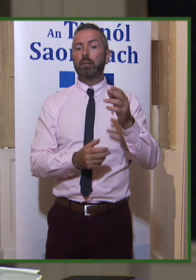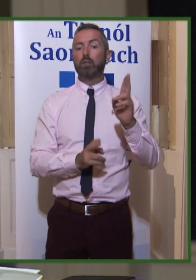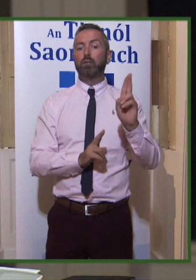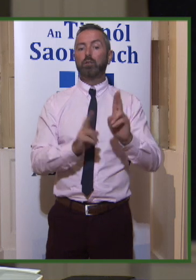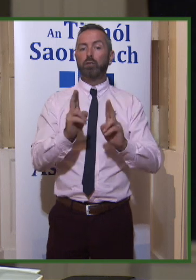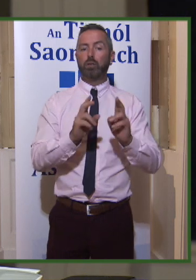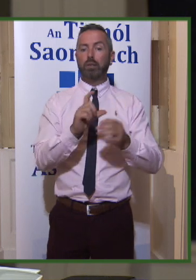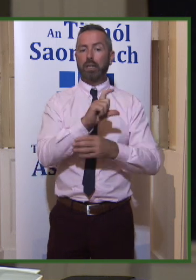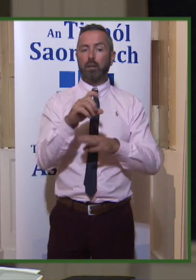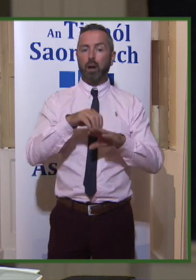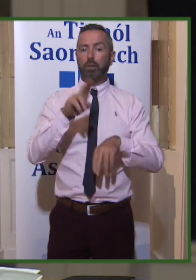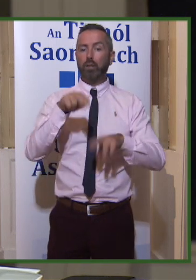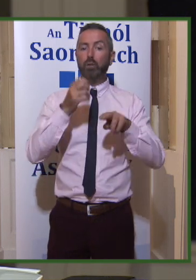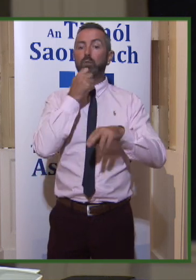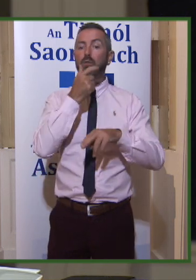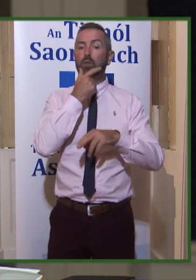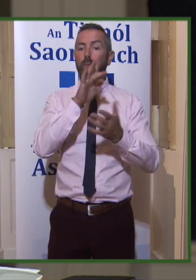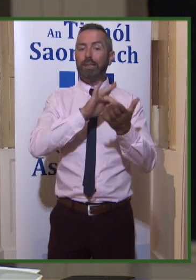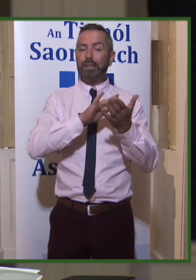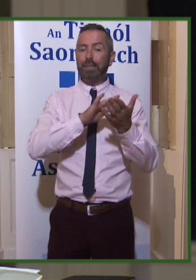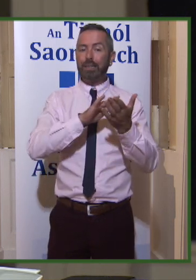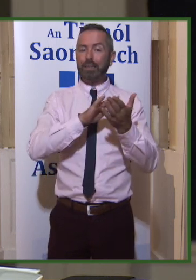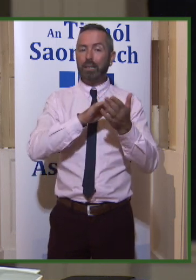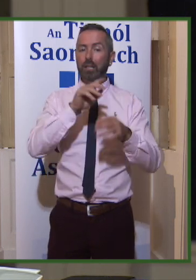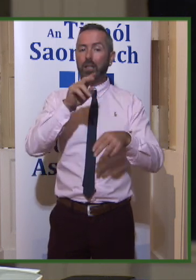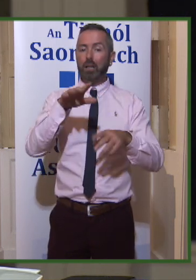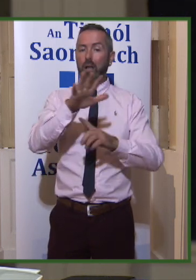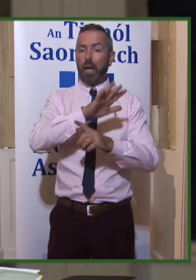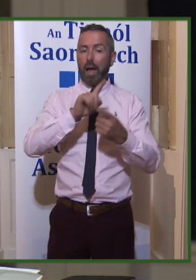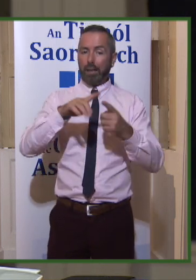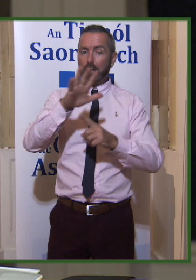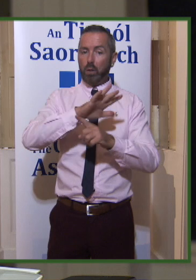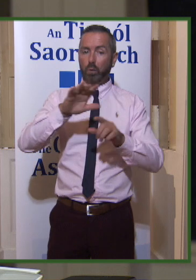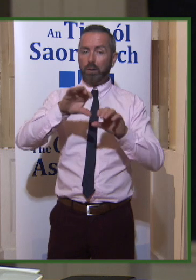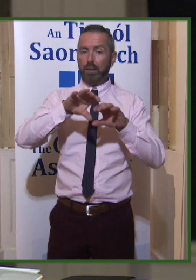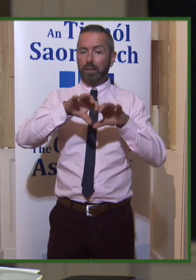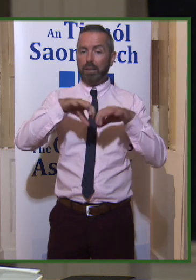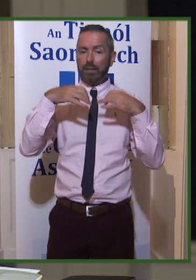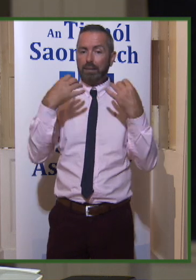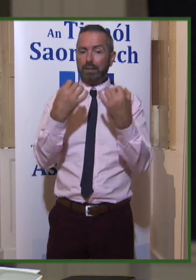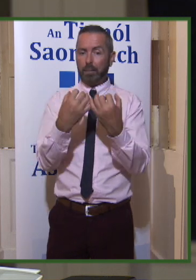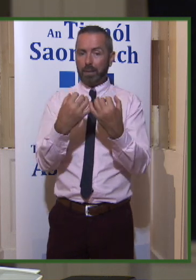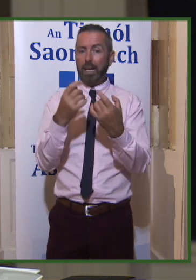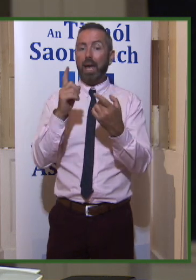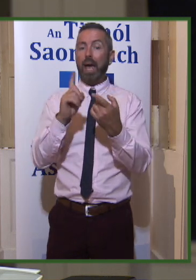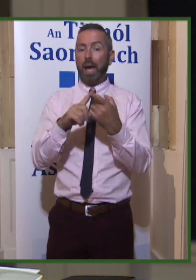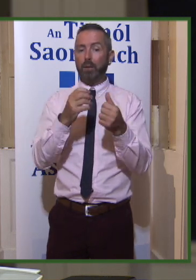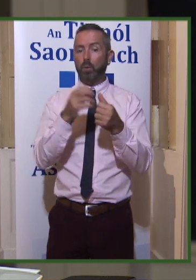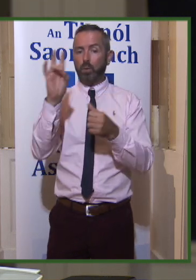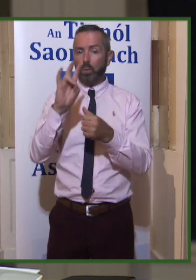councillors who are on a new Dublin City and local assembly be provided with secretarial support? And another